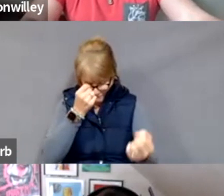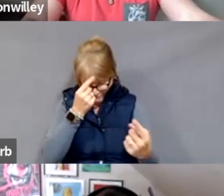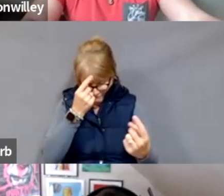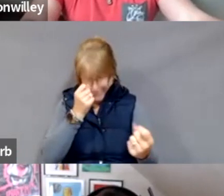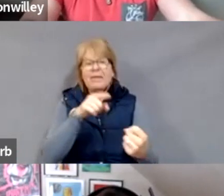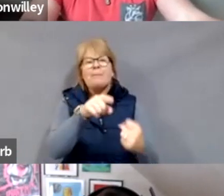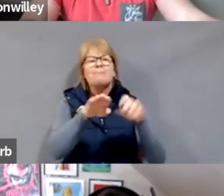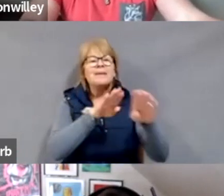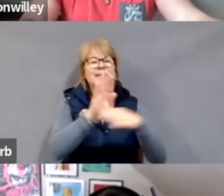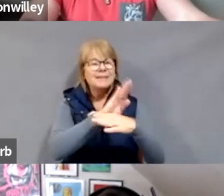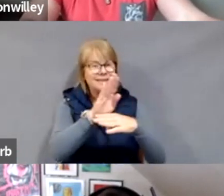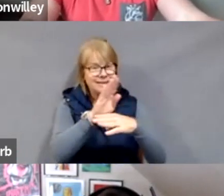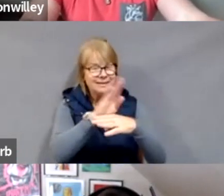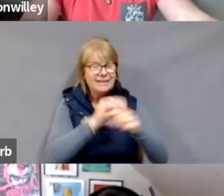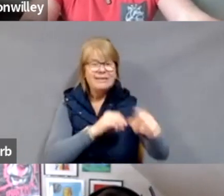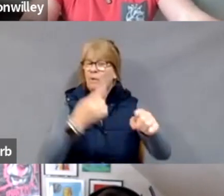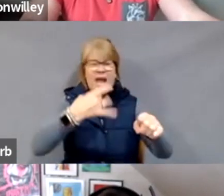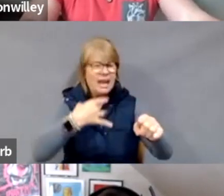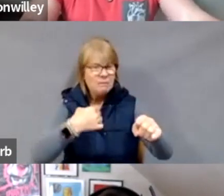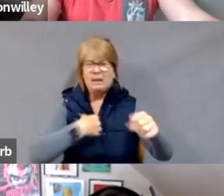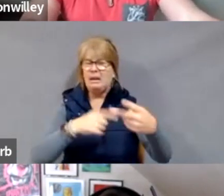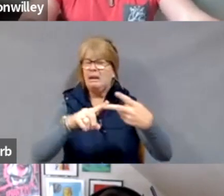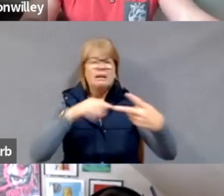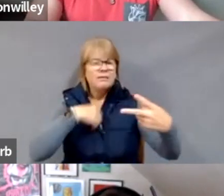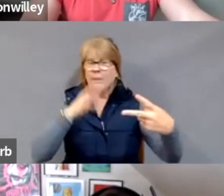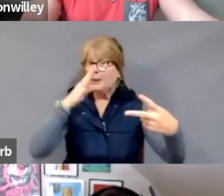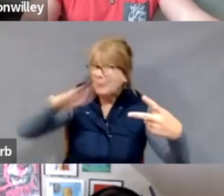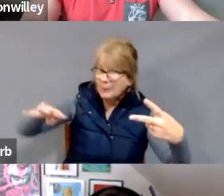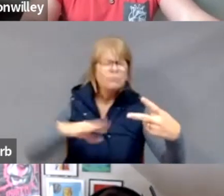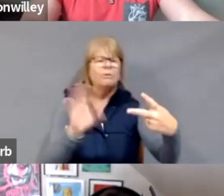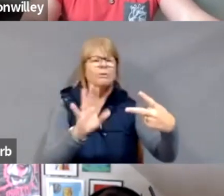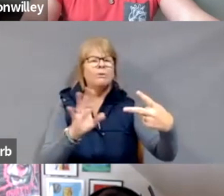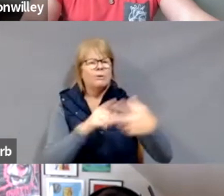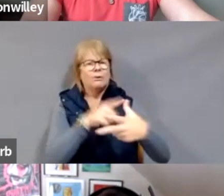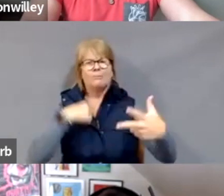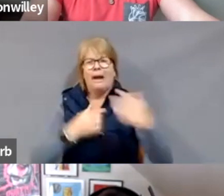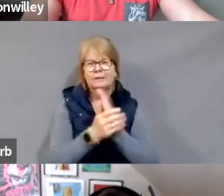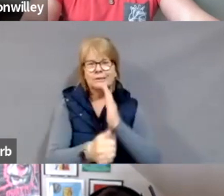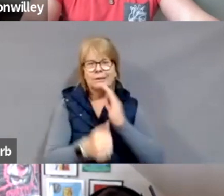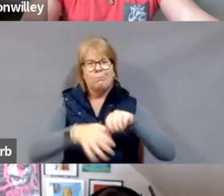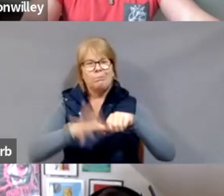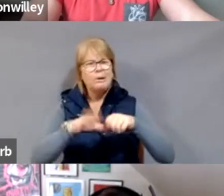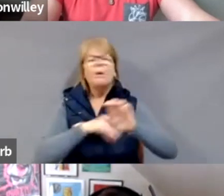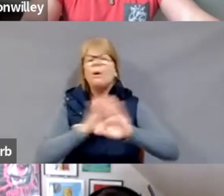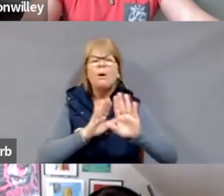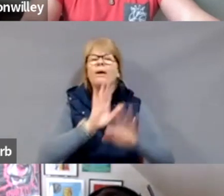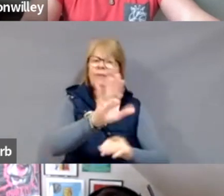that they didn't read it, or that they hate me, or they don't think I'm talented. It's just that it's really hard to stay on top